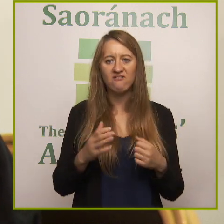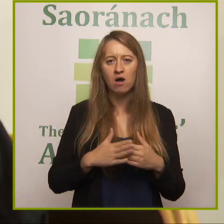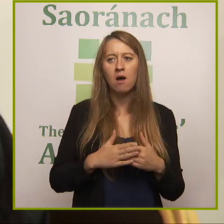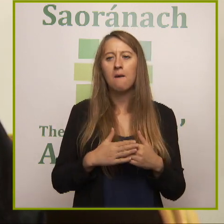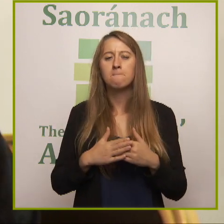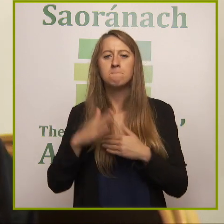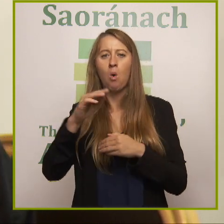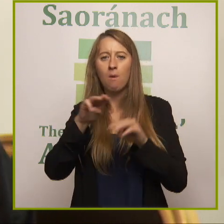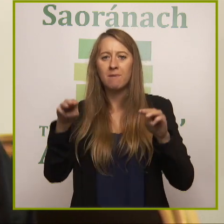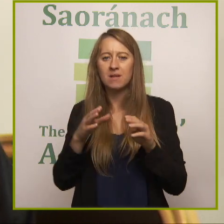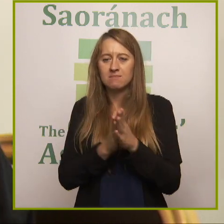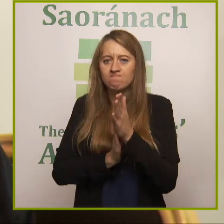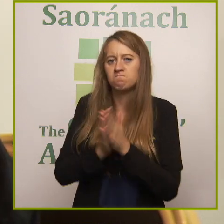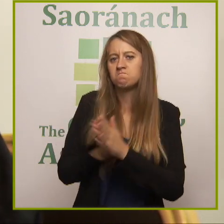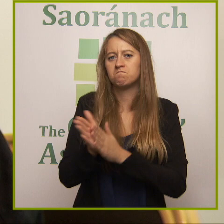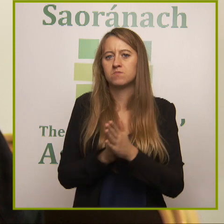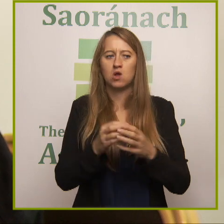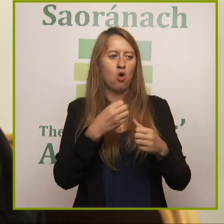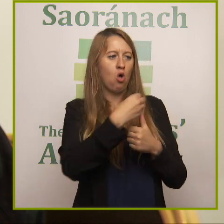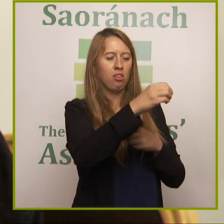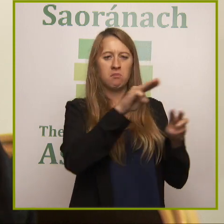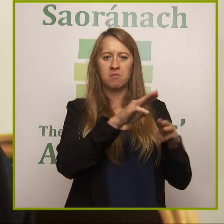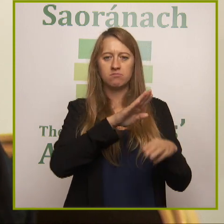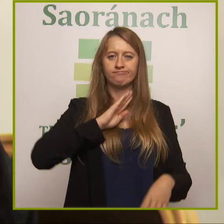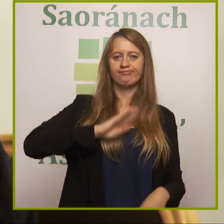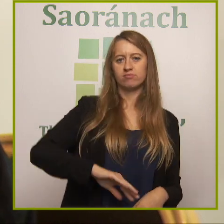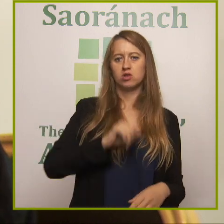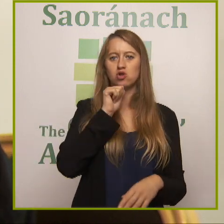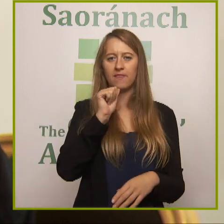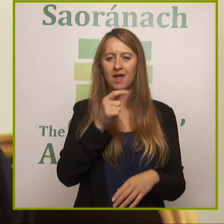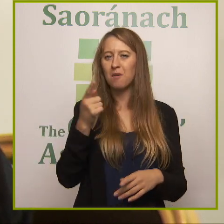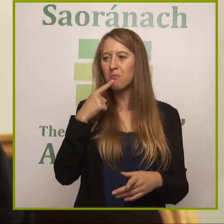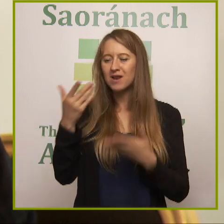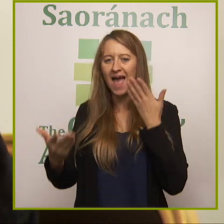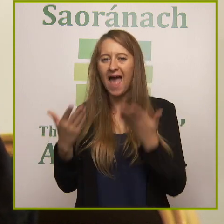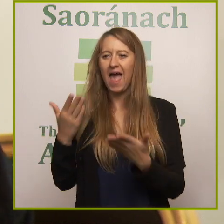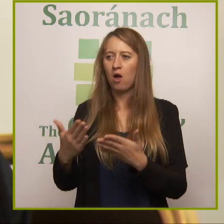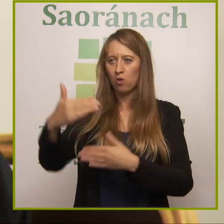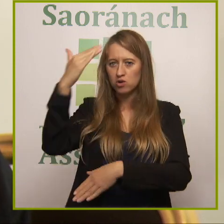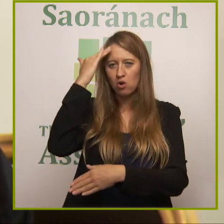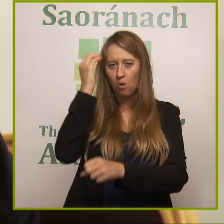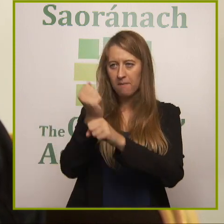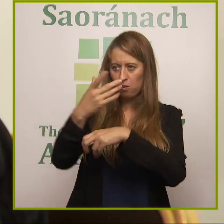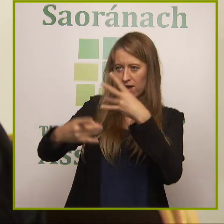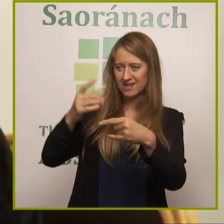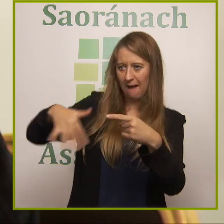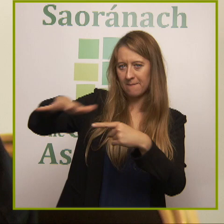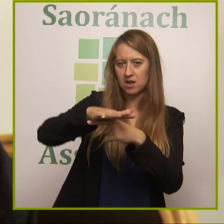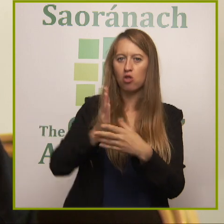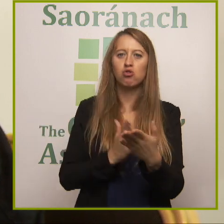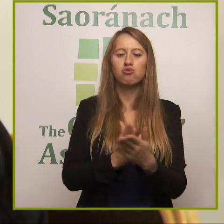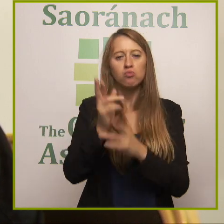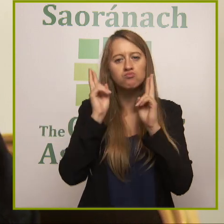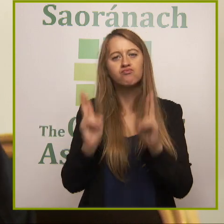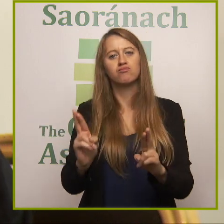ever, and it comes with like a proper education, not only systematic education. I mean, the